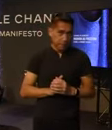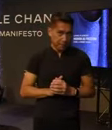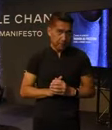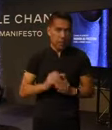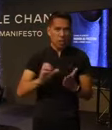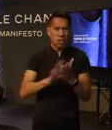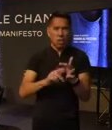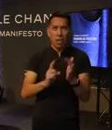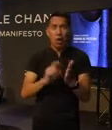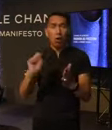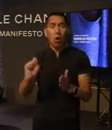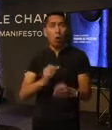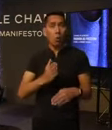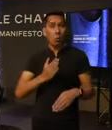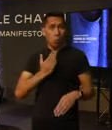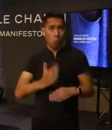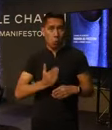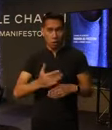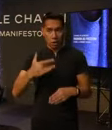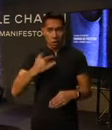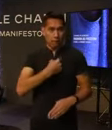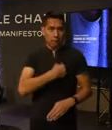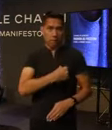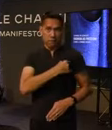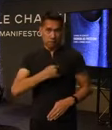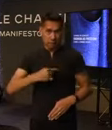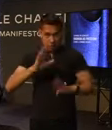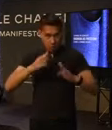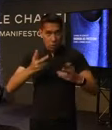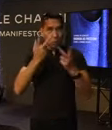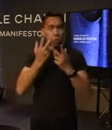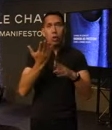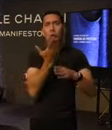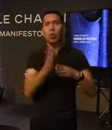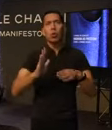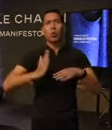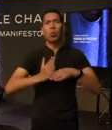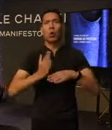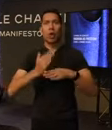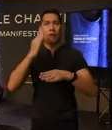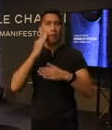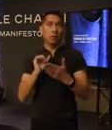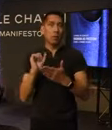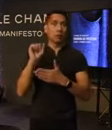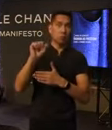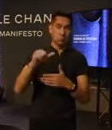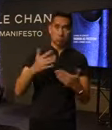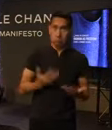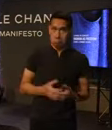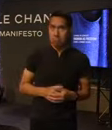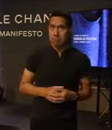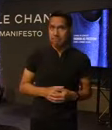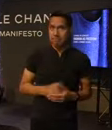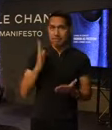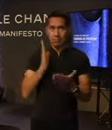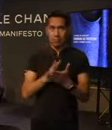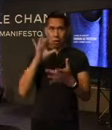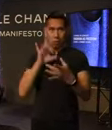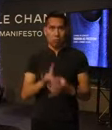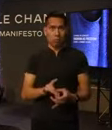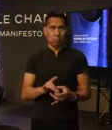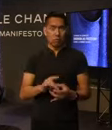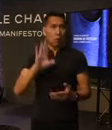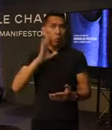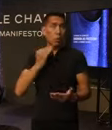Chanel devoted her life to creating, perfecting, and promoting new types of feminine elegance, grounded in the reality of women's